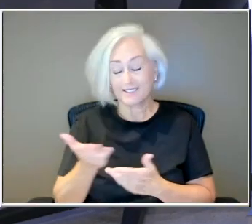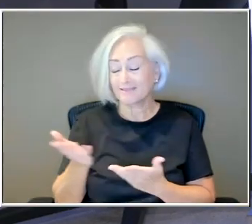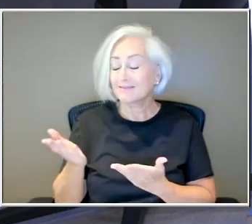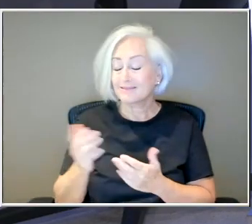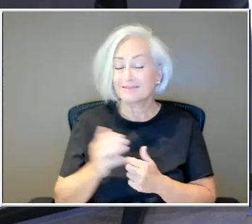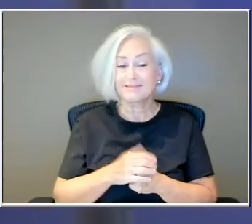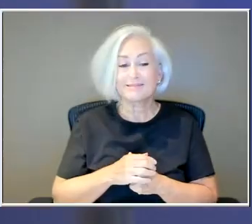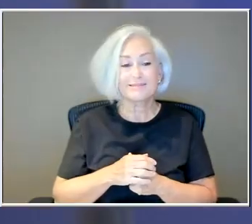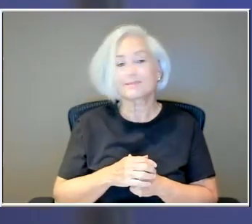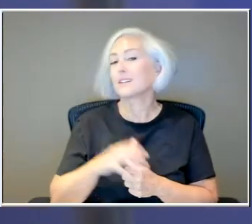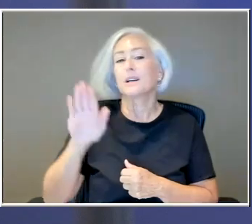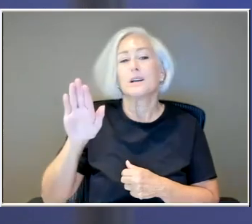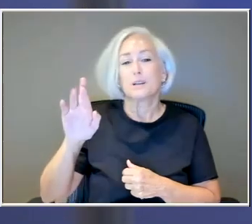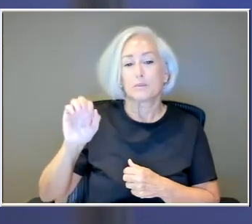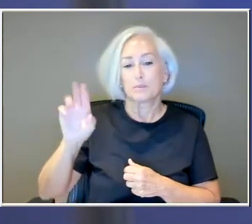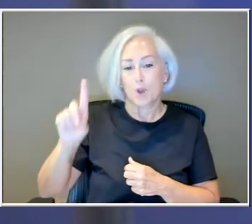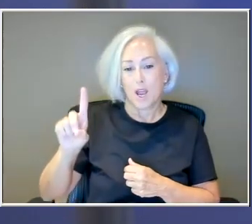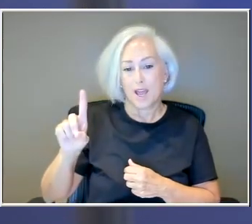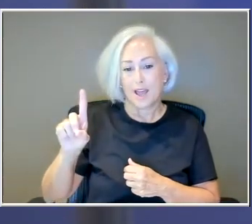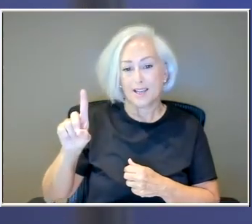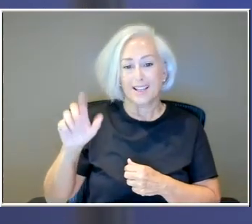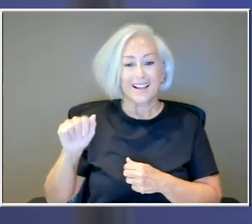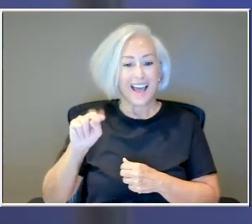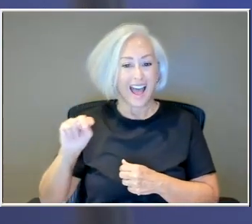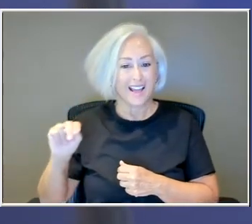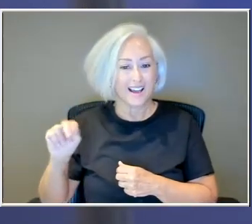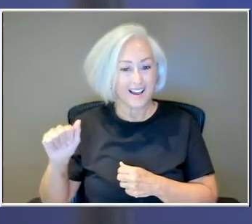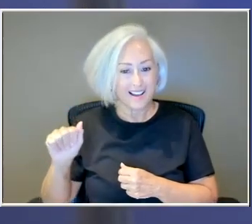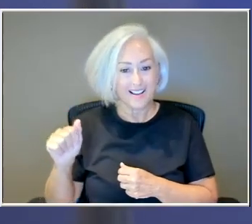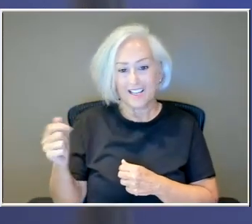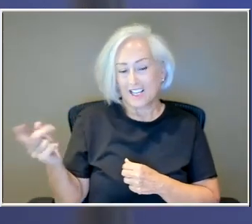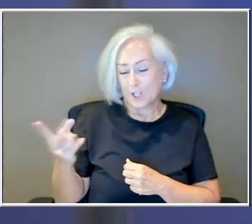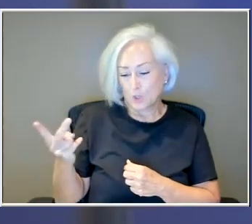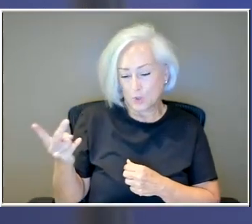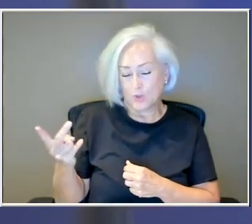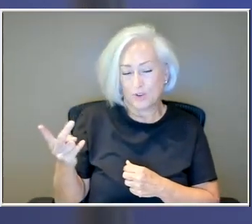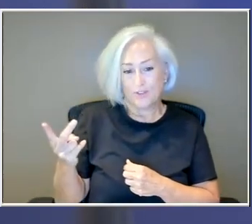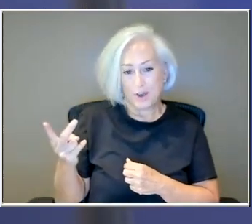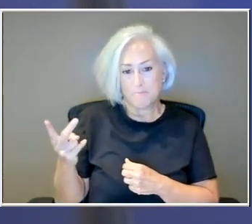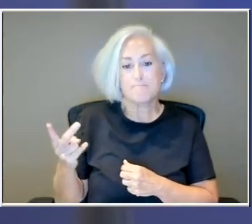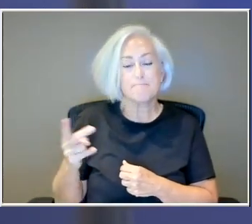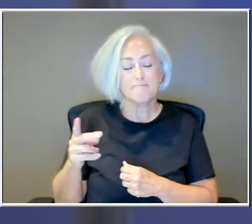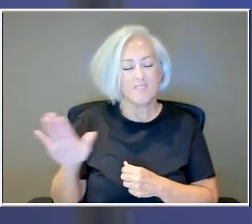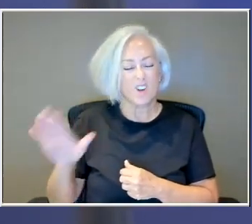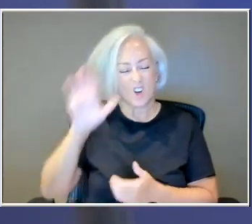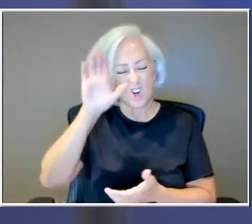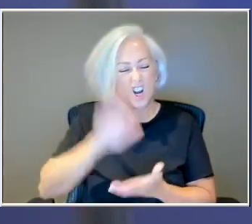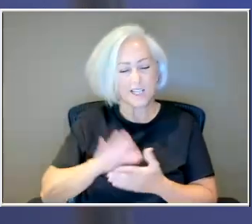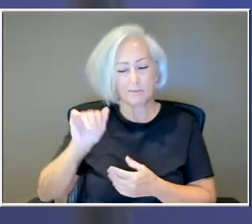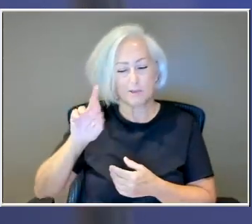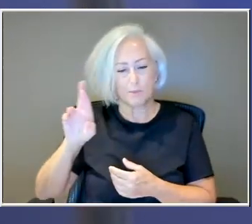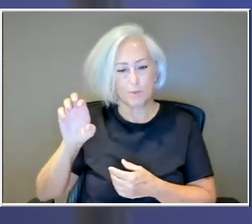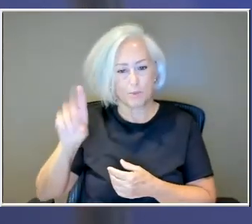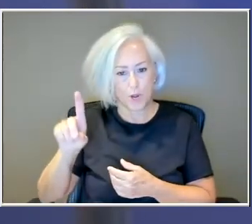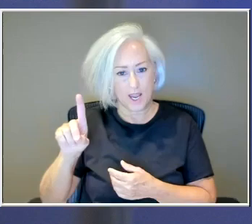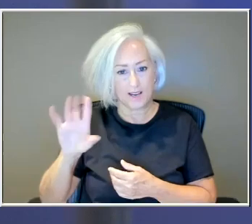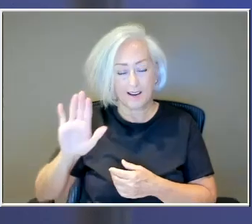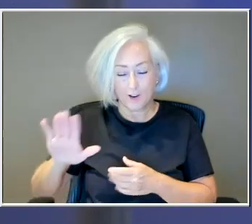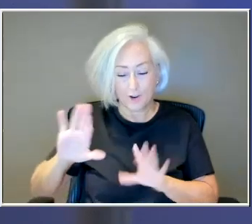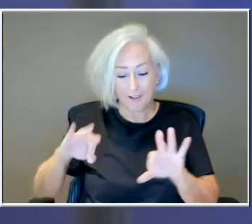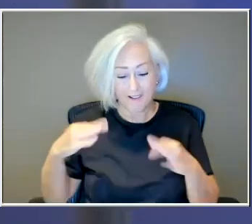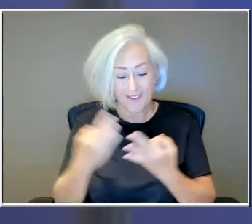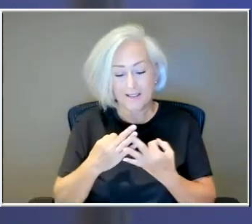and Anna and her family. Brad, your husband. Right. Yes. Brad, her husband, Anna, and her family. Amazing